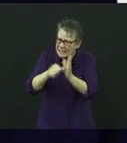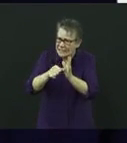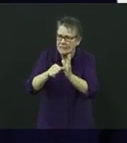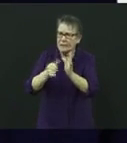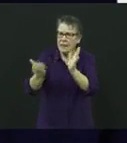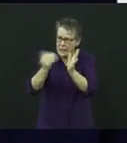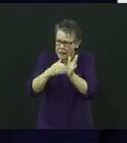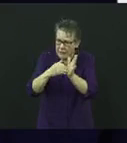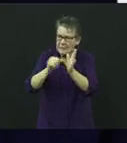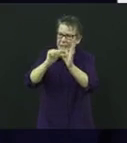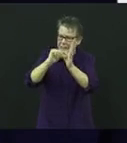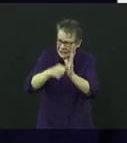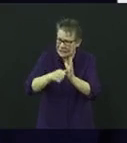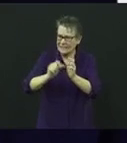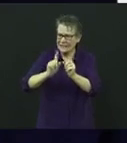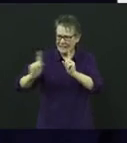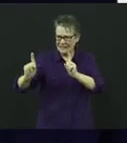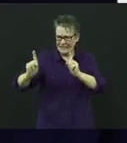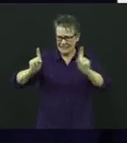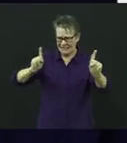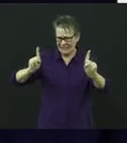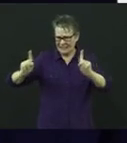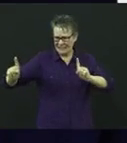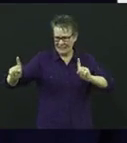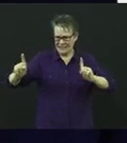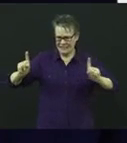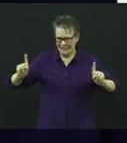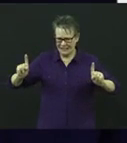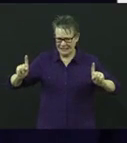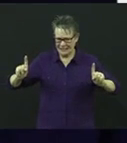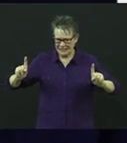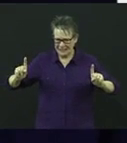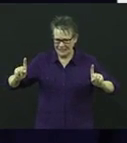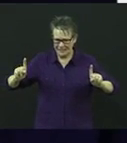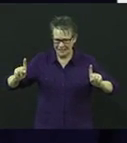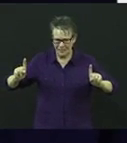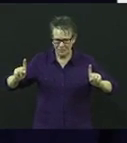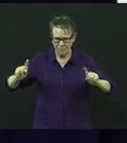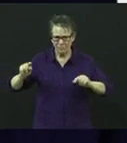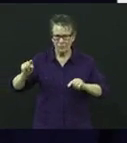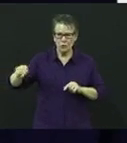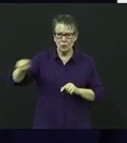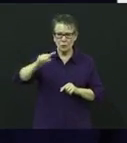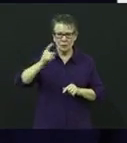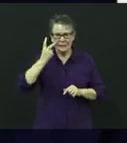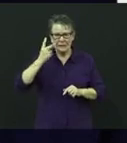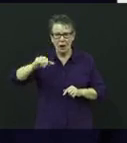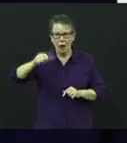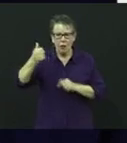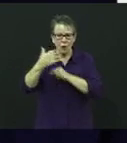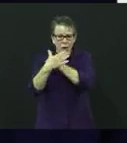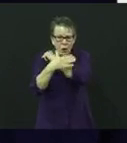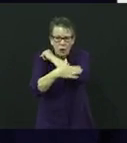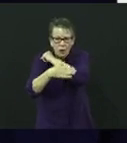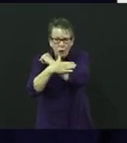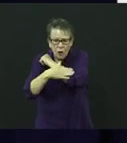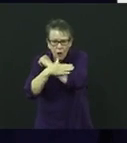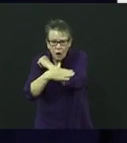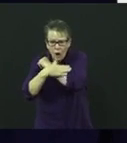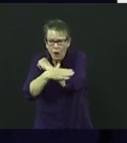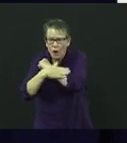Korea, that taking aggressive actions can flatten the curve and decrease the number of new cases.